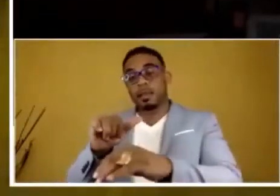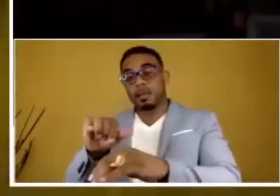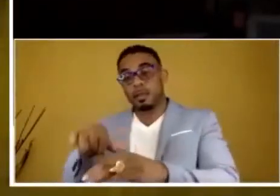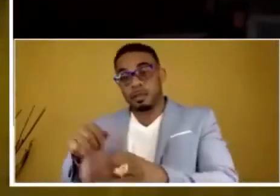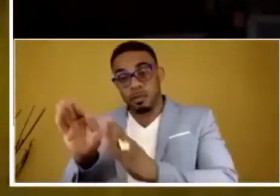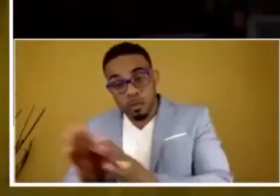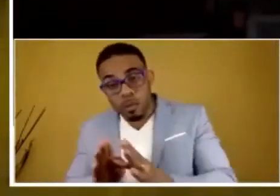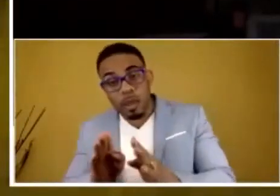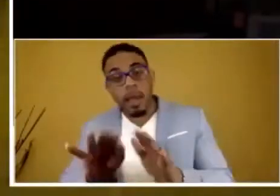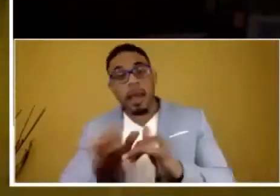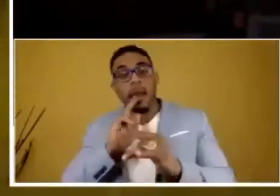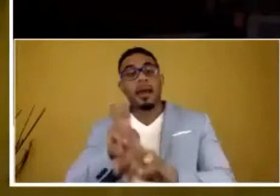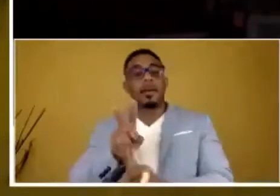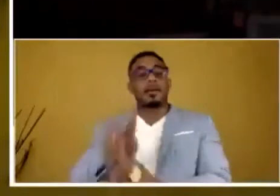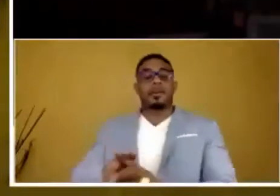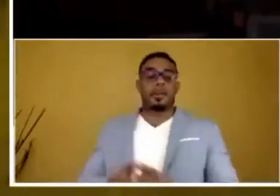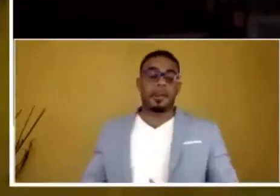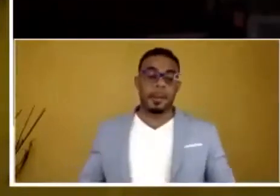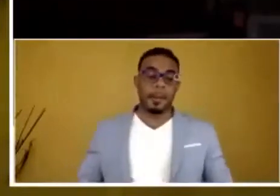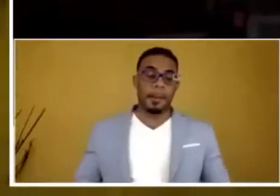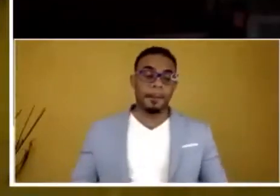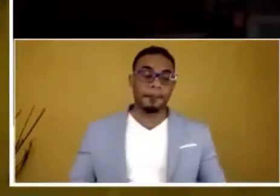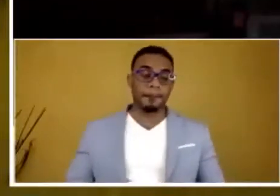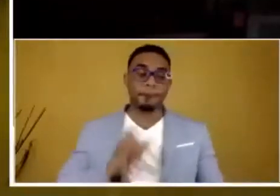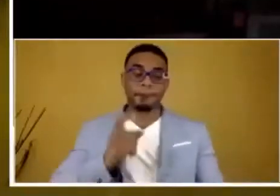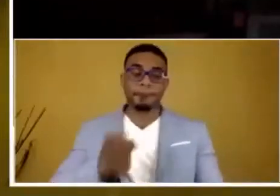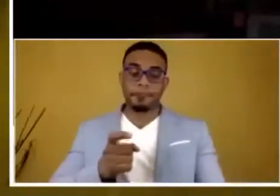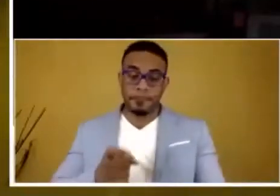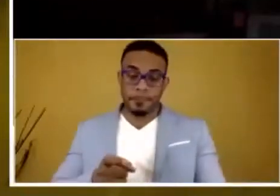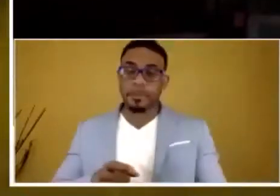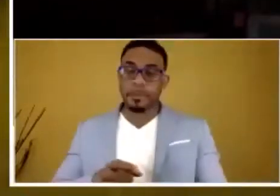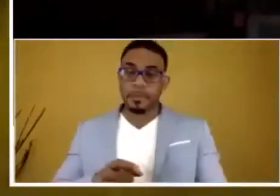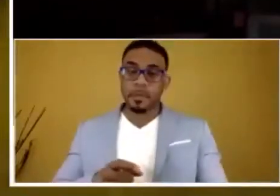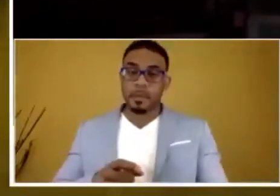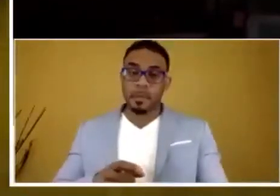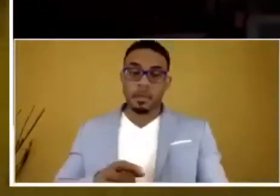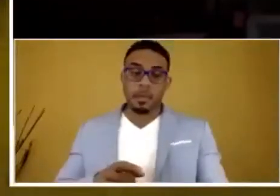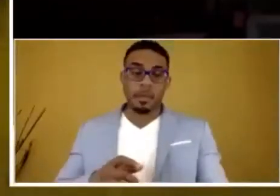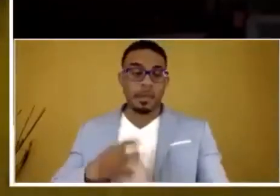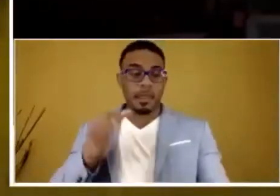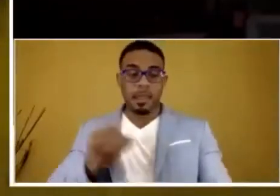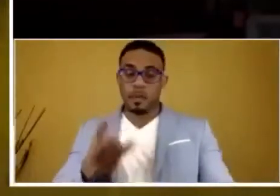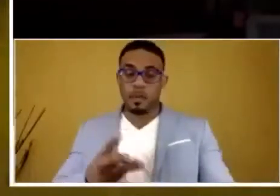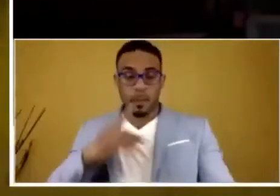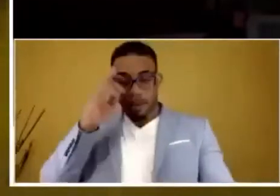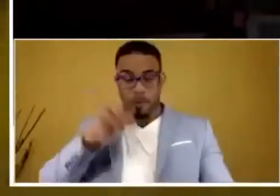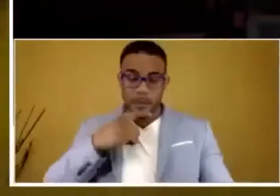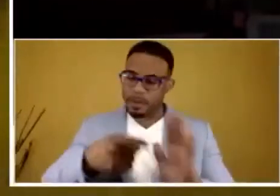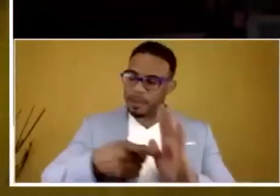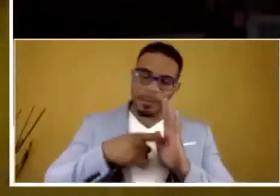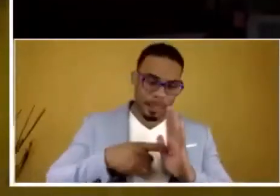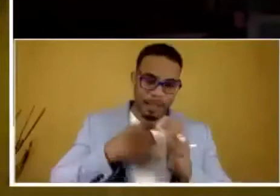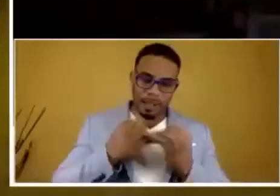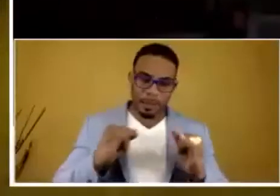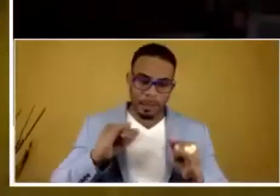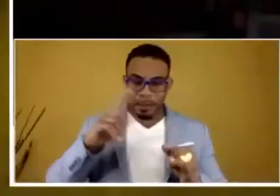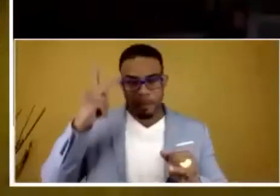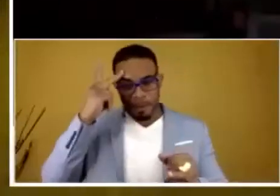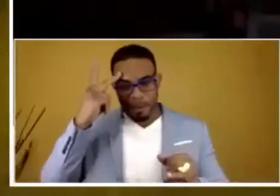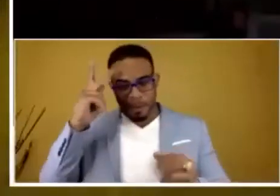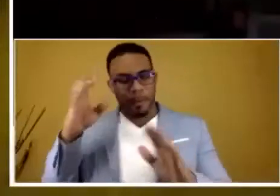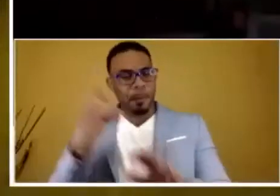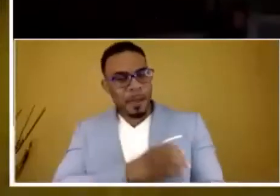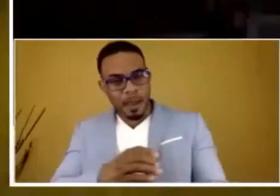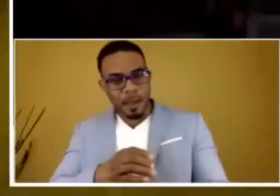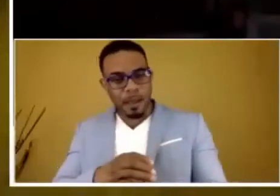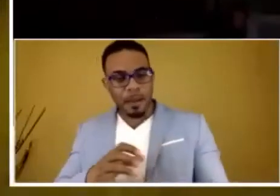how it is enforced. We are demanding the end of the war on Black people. We are demanding independent political power and